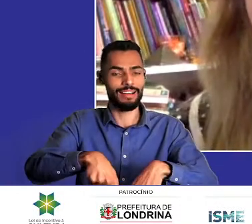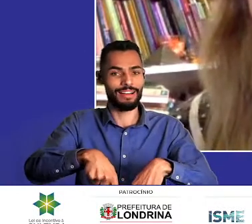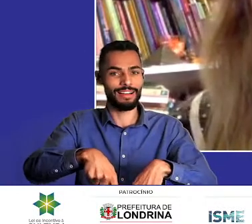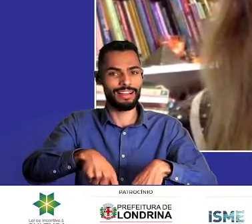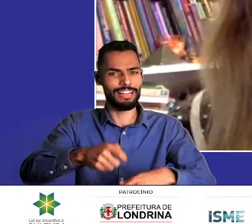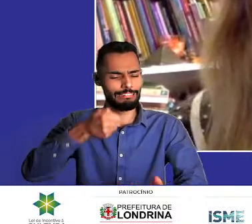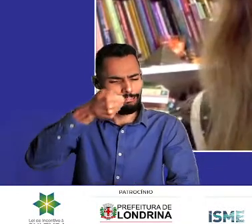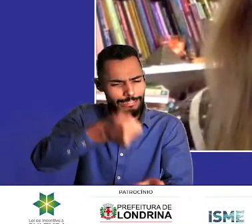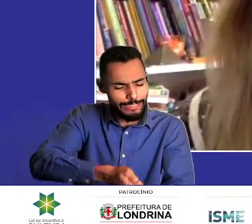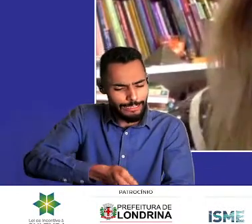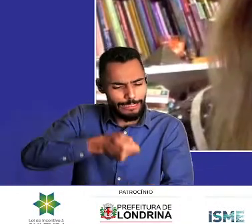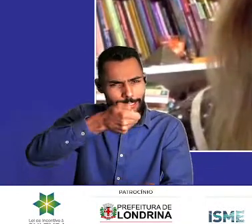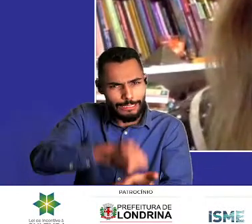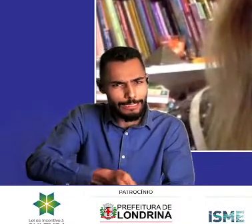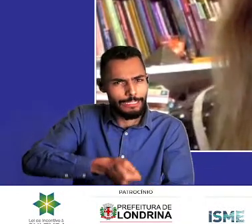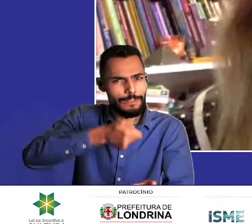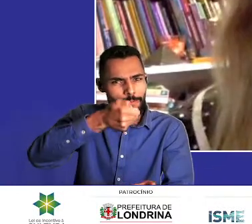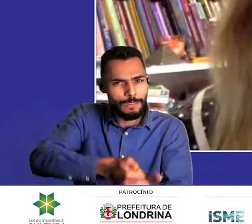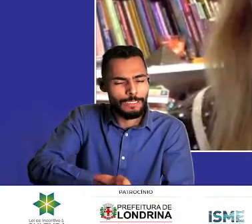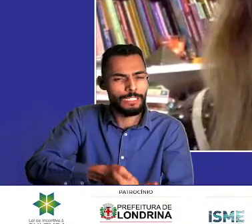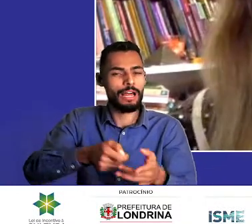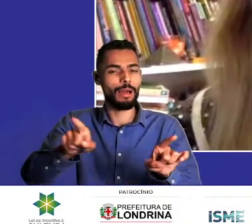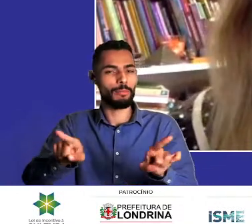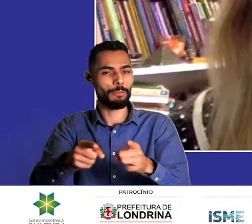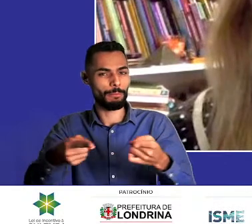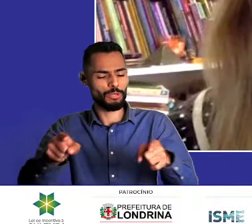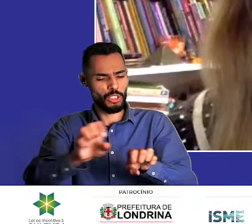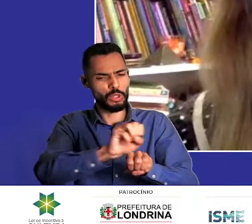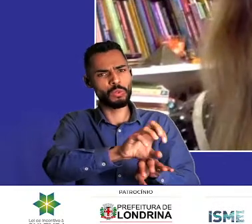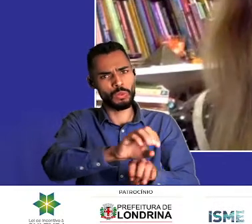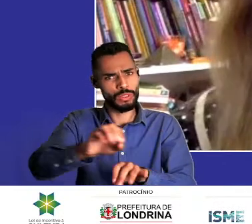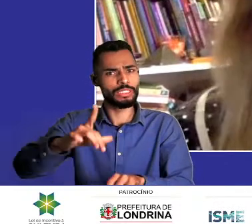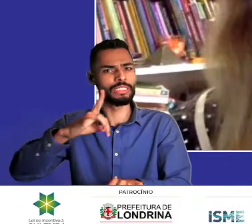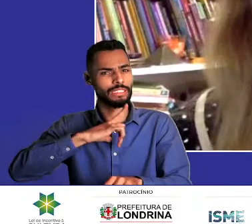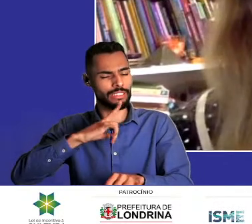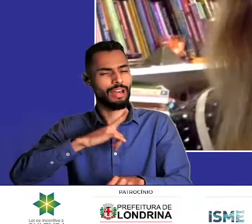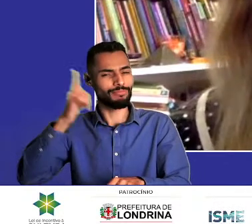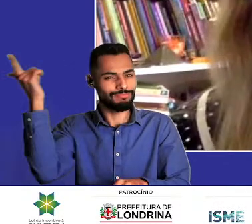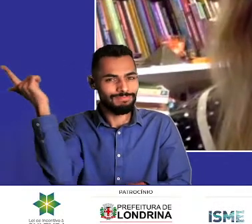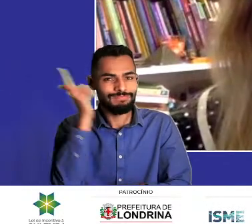education contributes to human ethical and